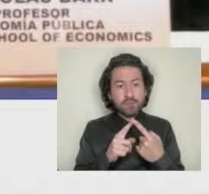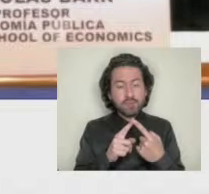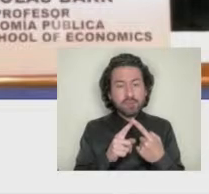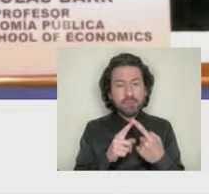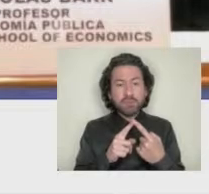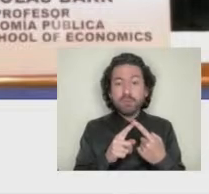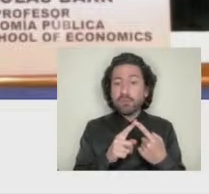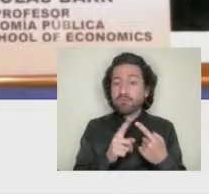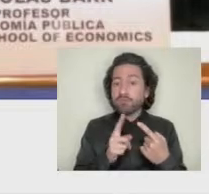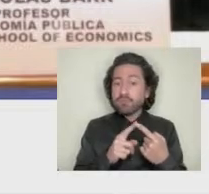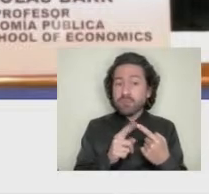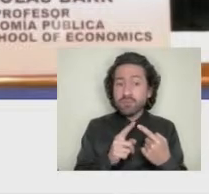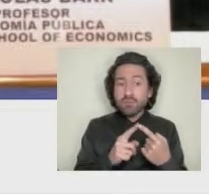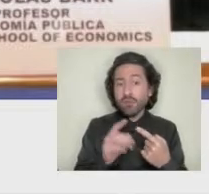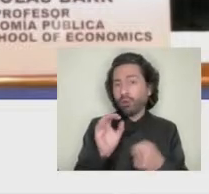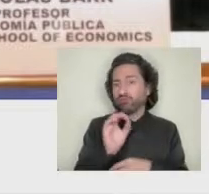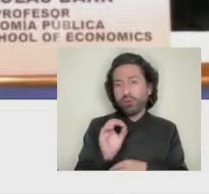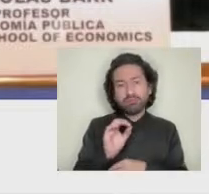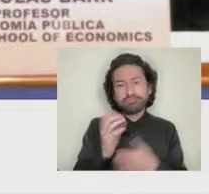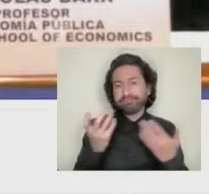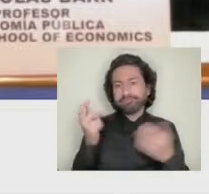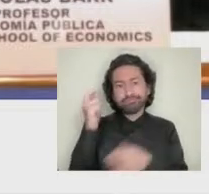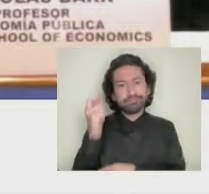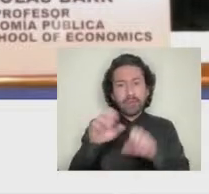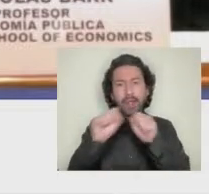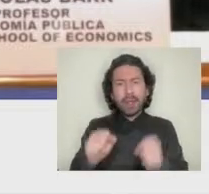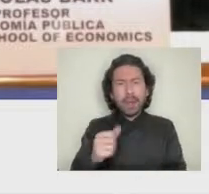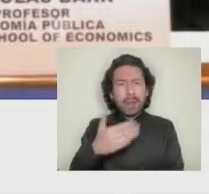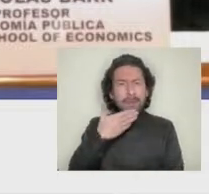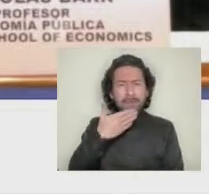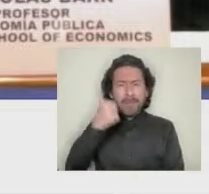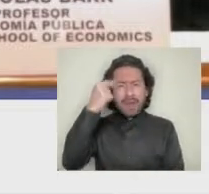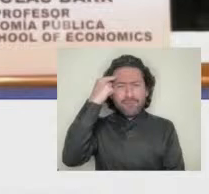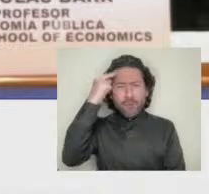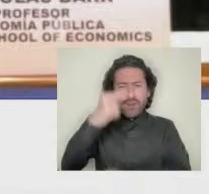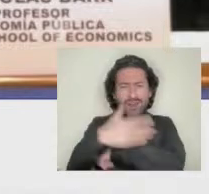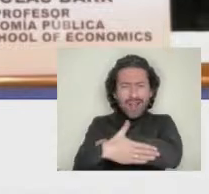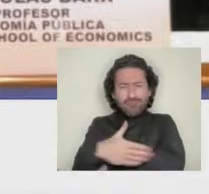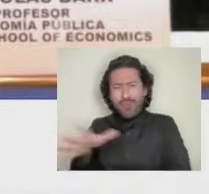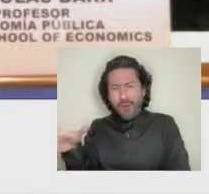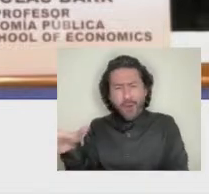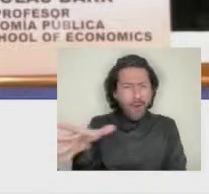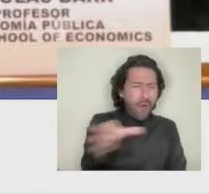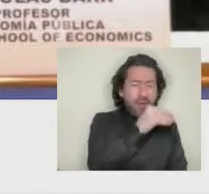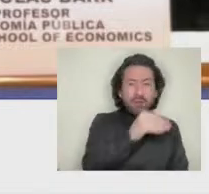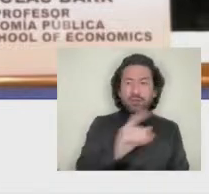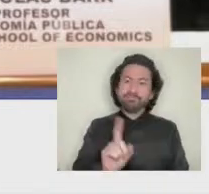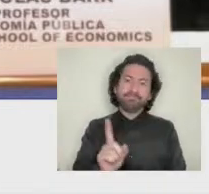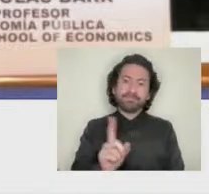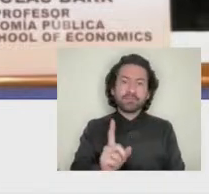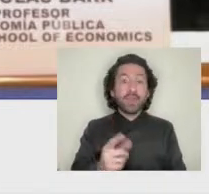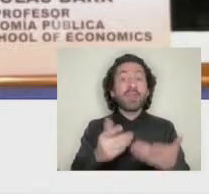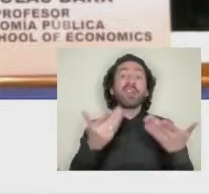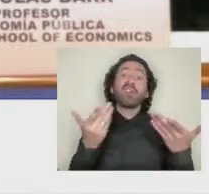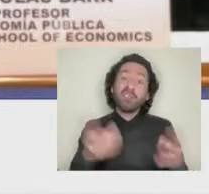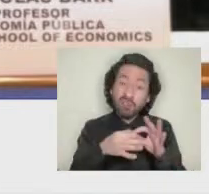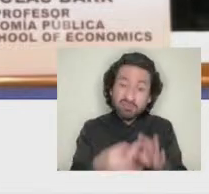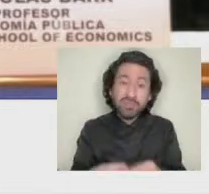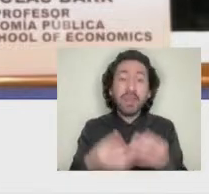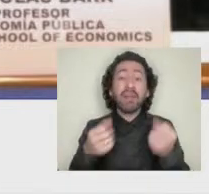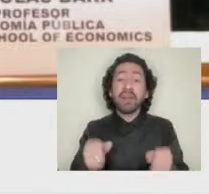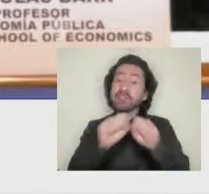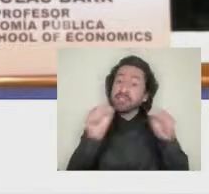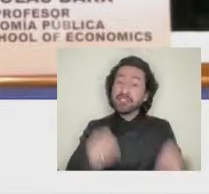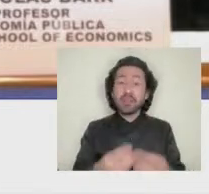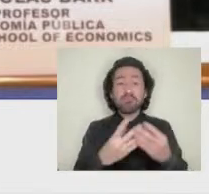system for all countries. And I can explain why. There are many good pension systems. If you tell someone in Sweden they've got the